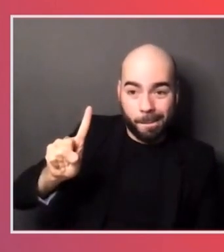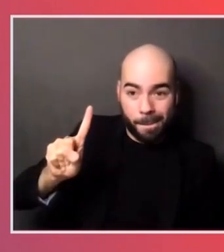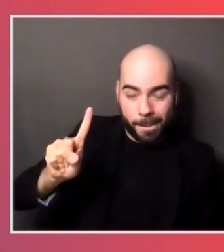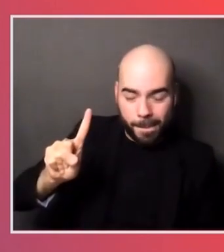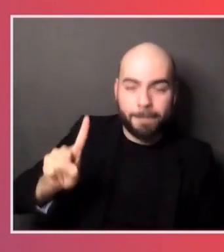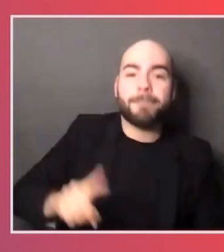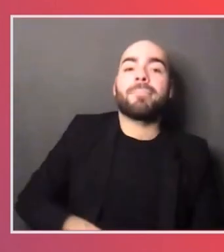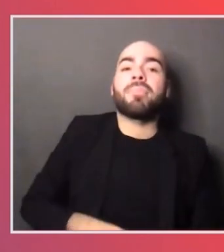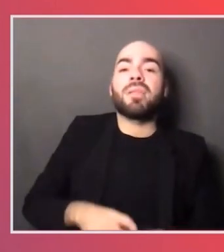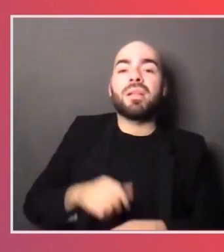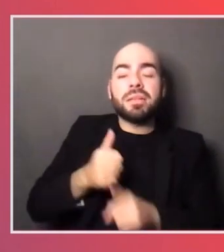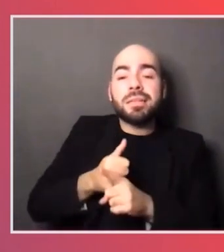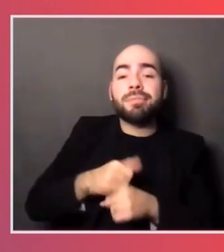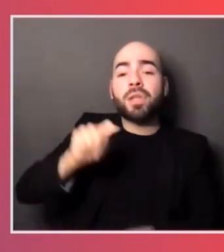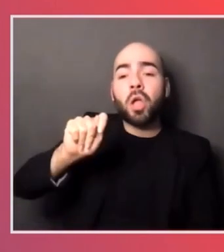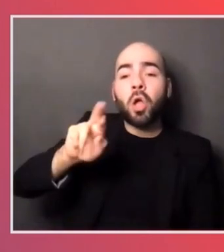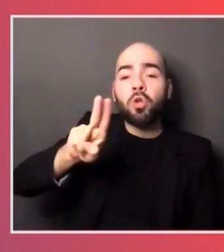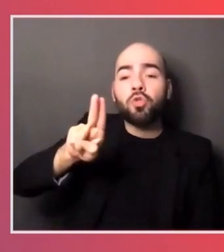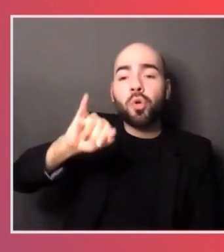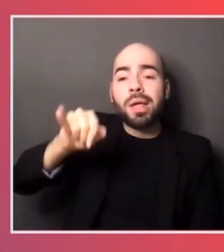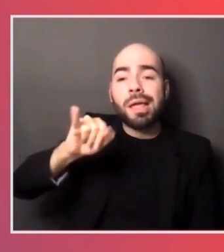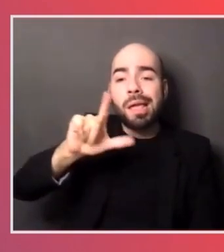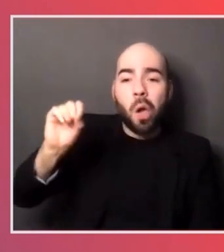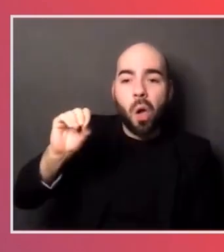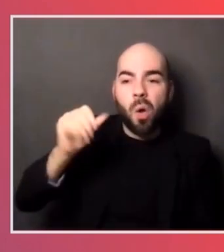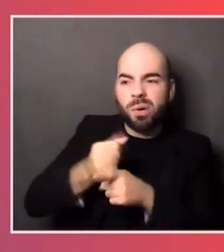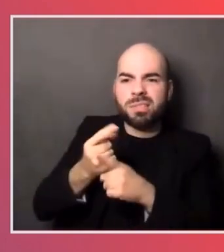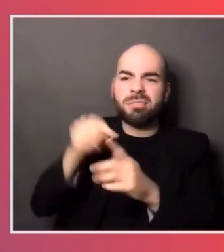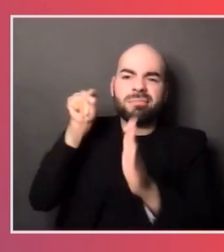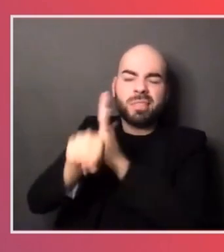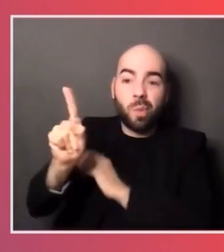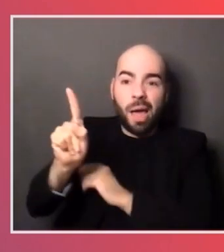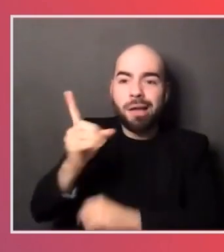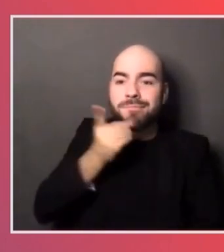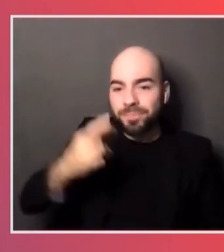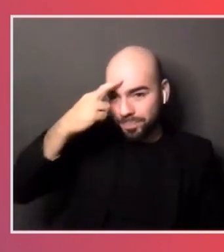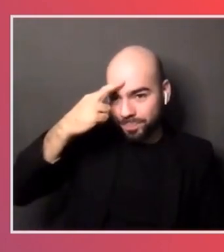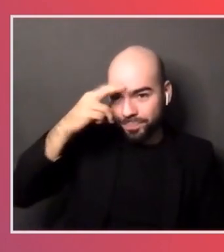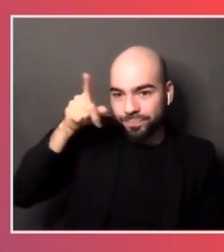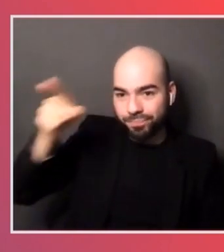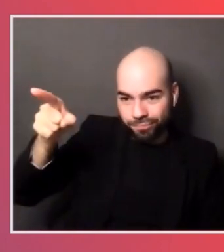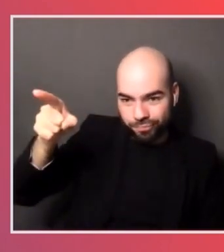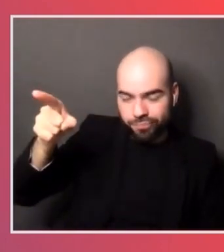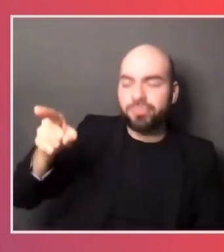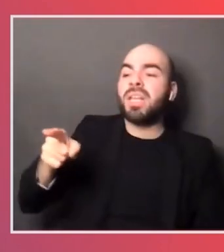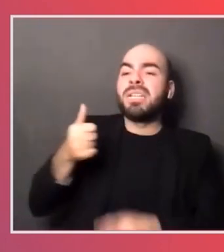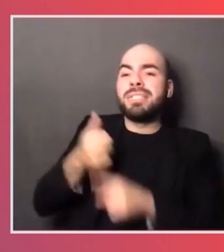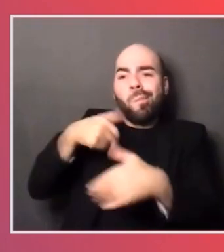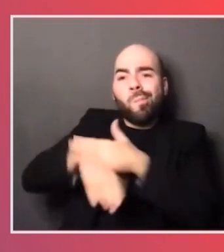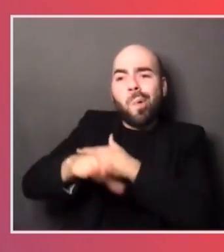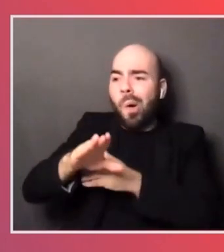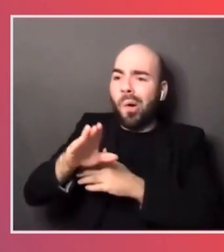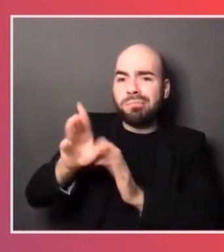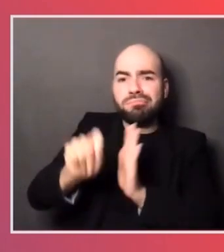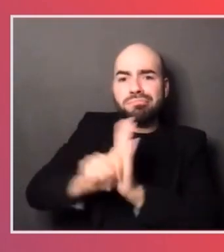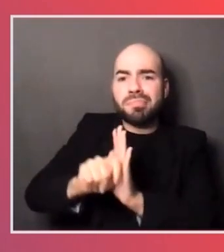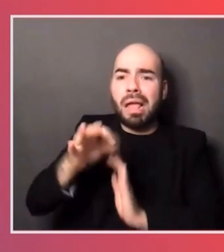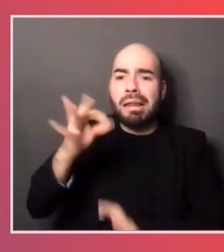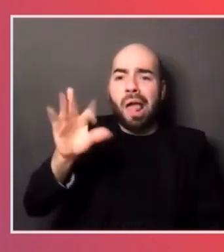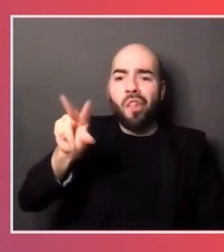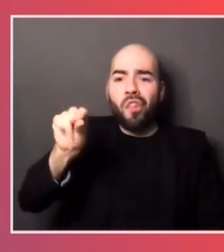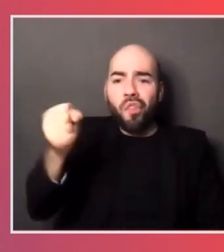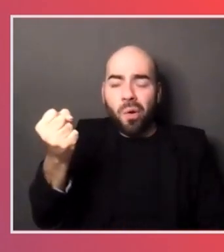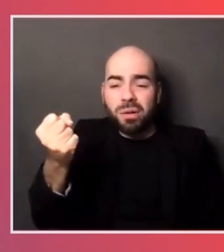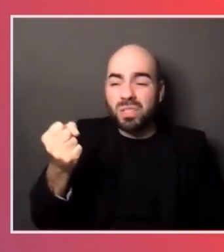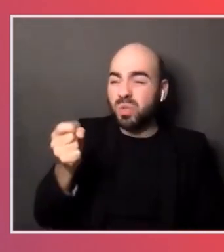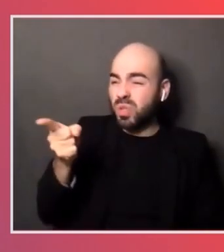Dominican Republic. And my grandmother was born in the 30s. So for 30 years of his tyranny, she never really knew freedom